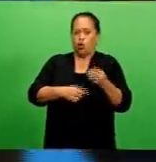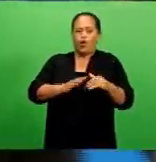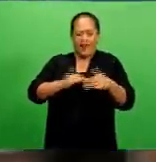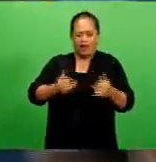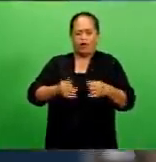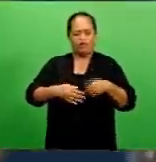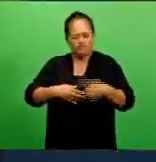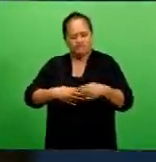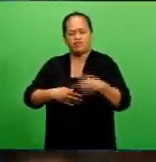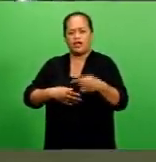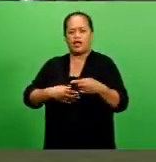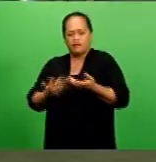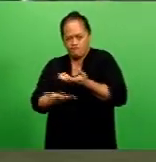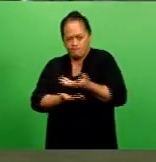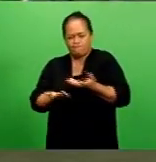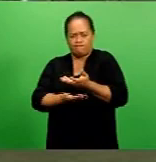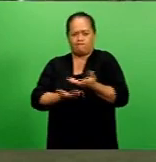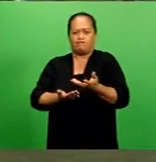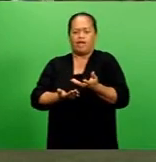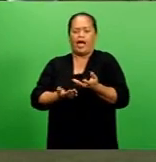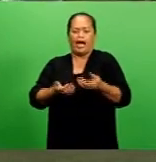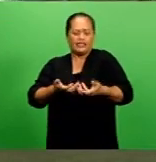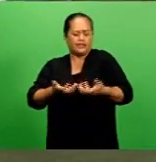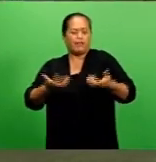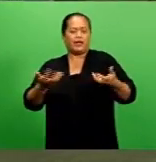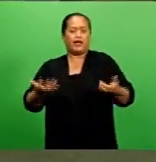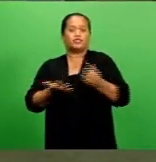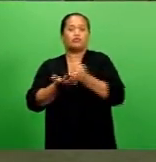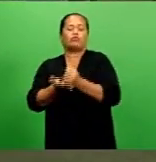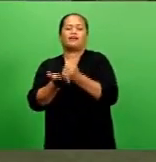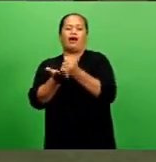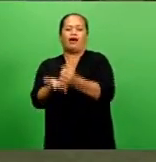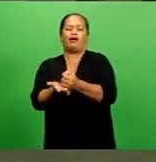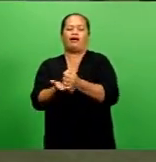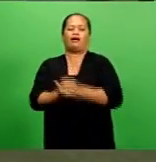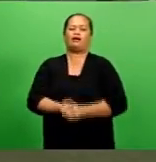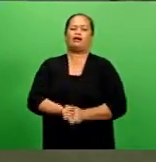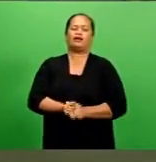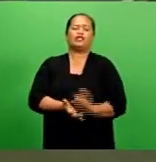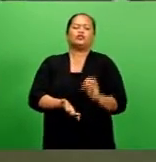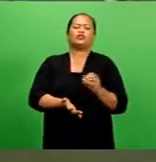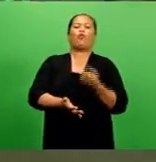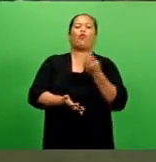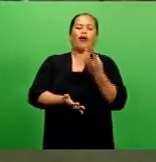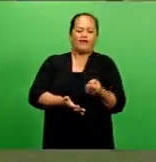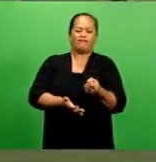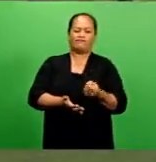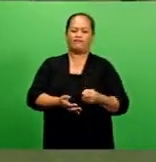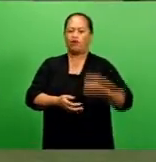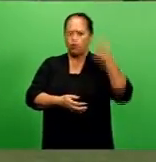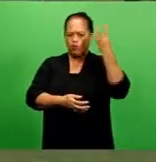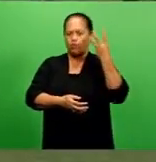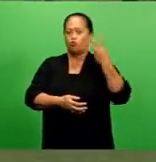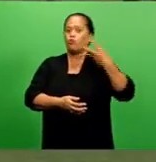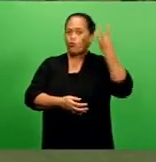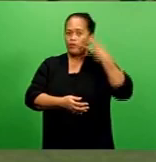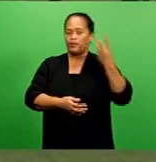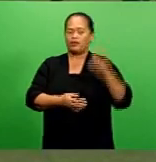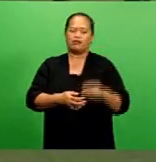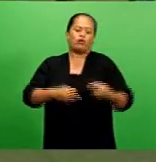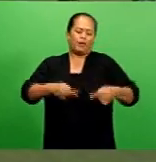today is if we have a separate sponsor, then we will run a separate women's competition. Suva's goals have not changed